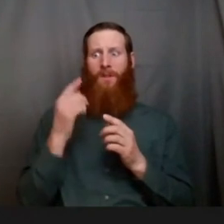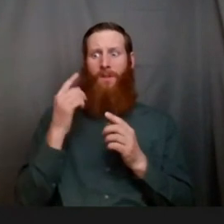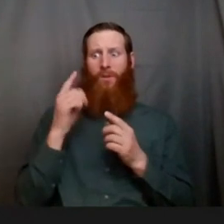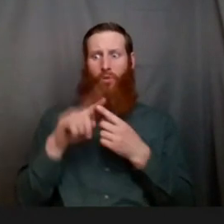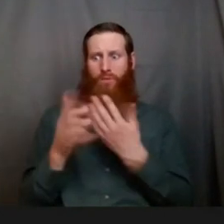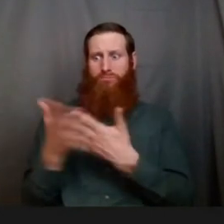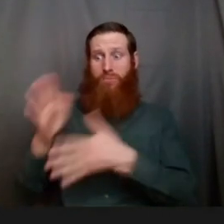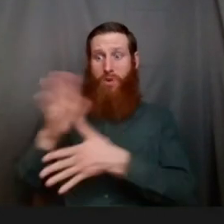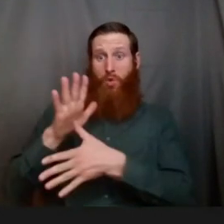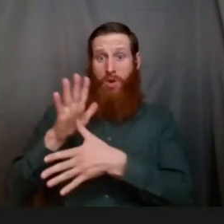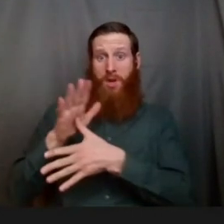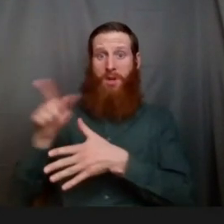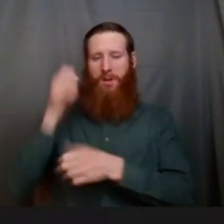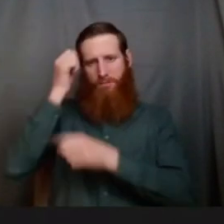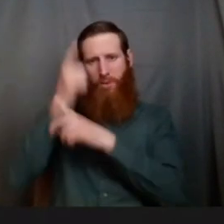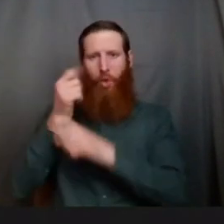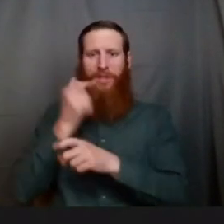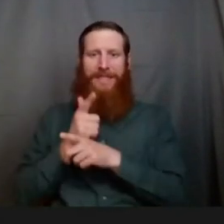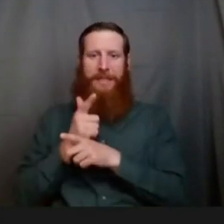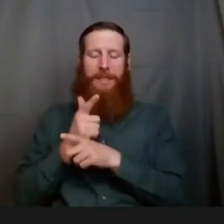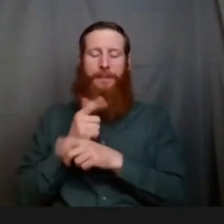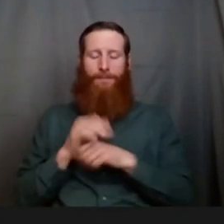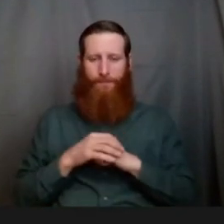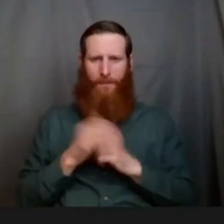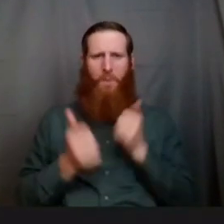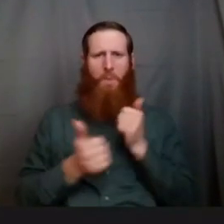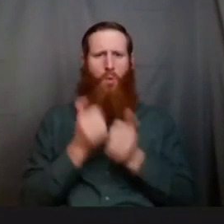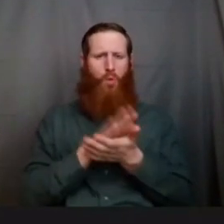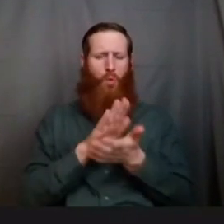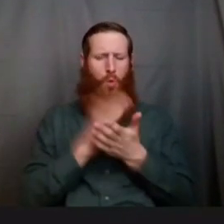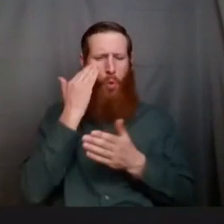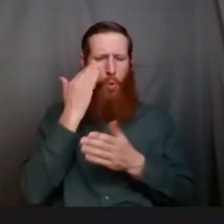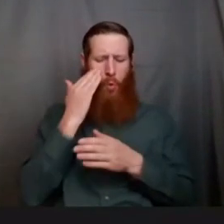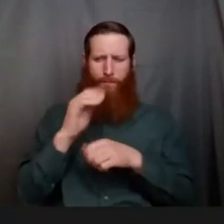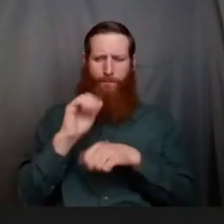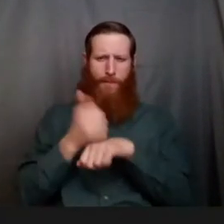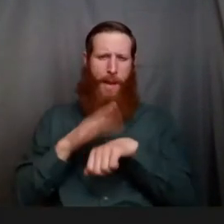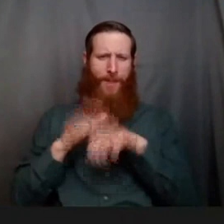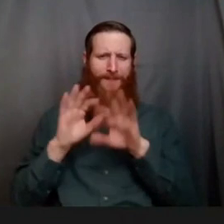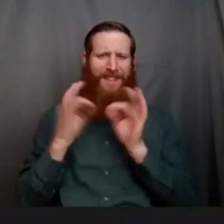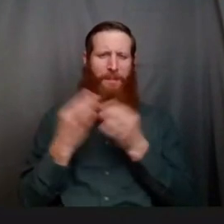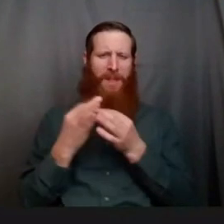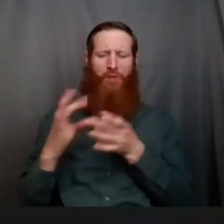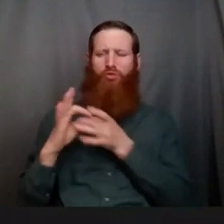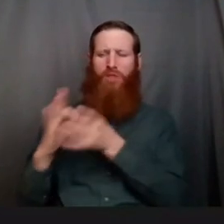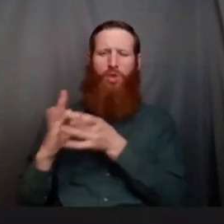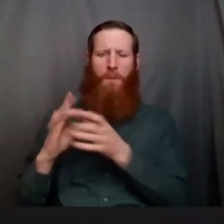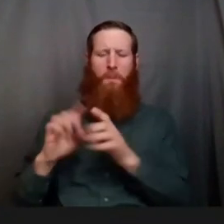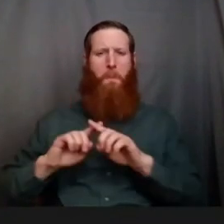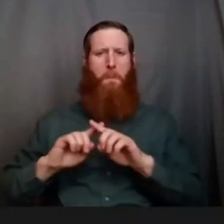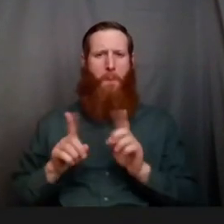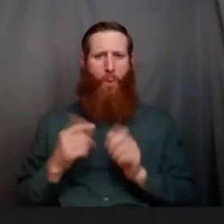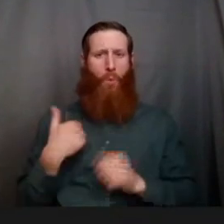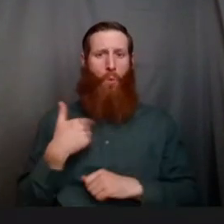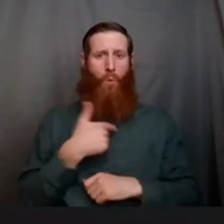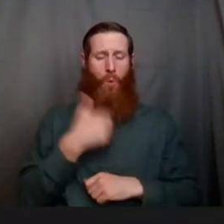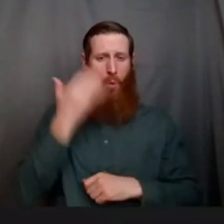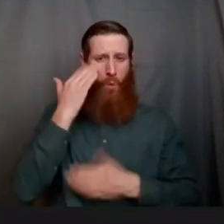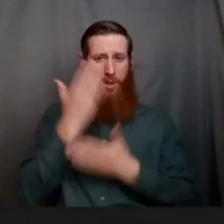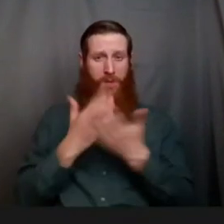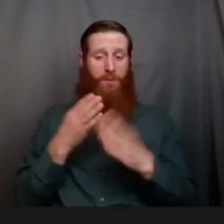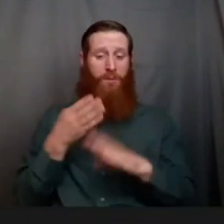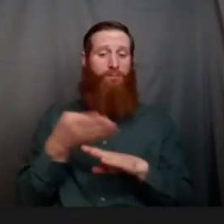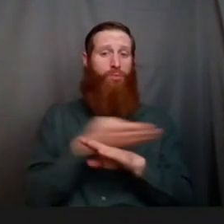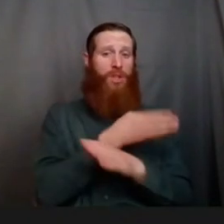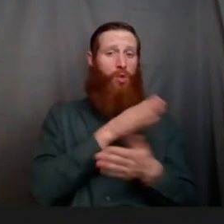know who the siblings are based on their family relationships. However, we do know that for some of the preschools and kindergarten and new